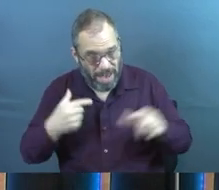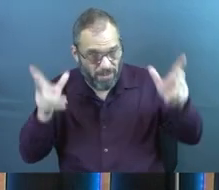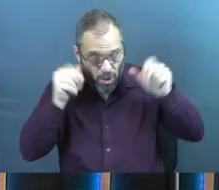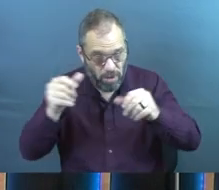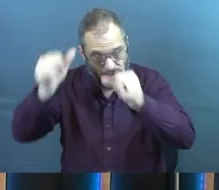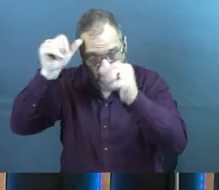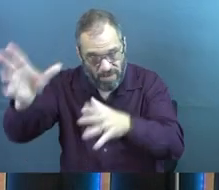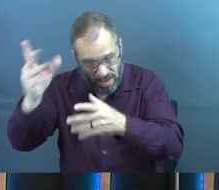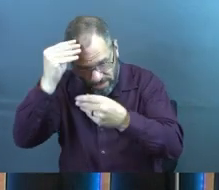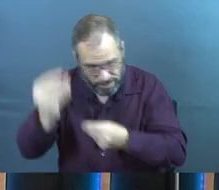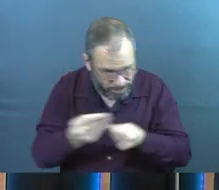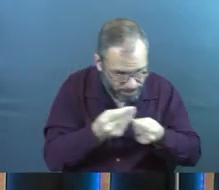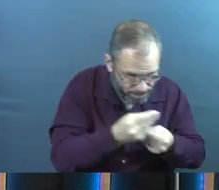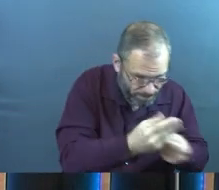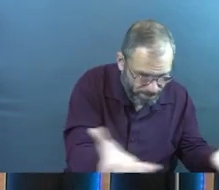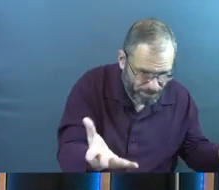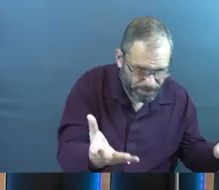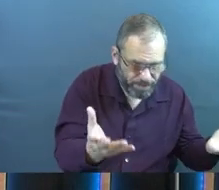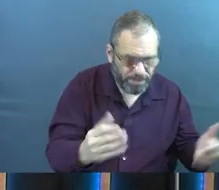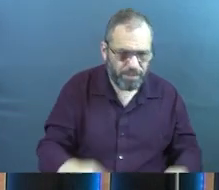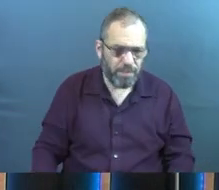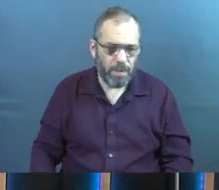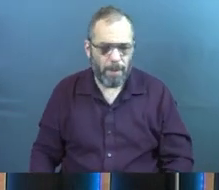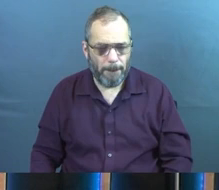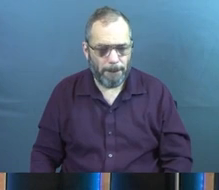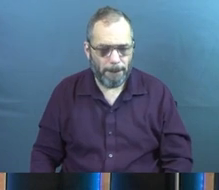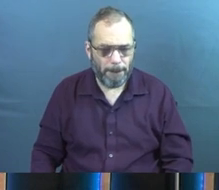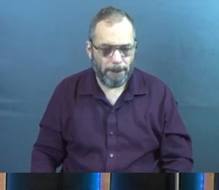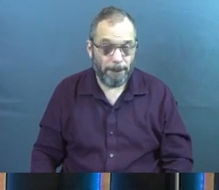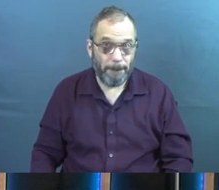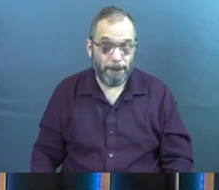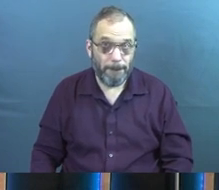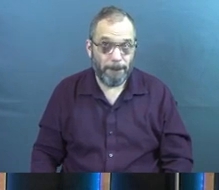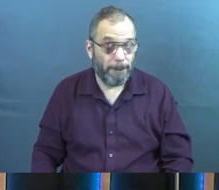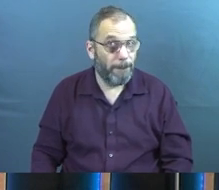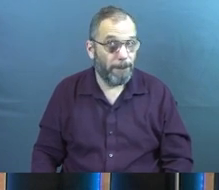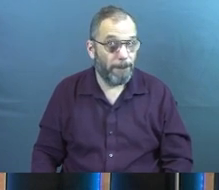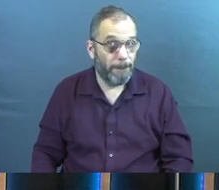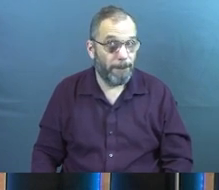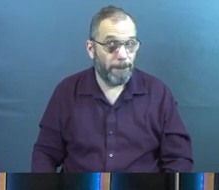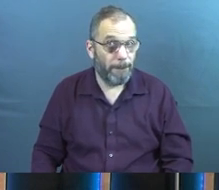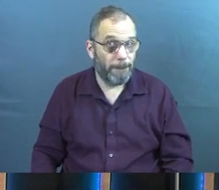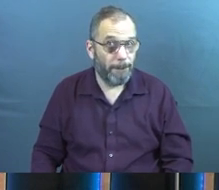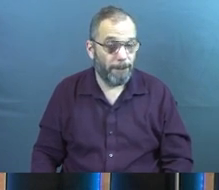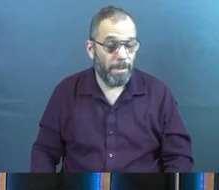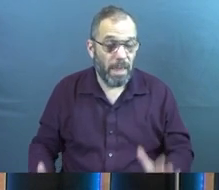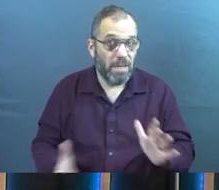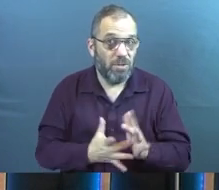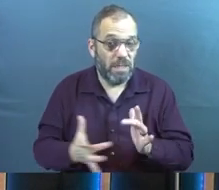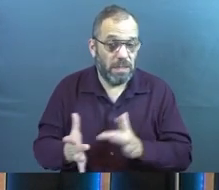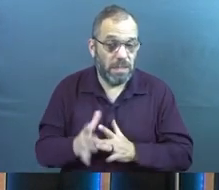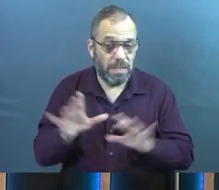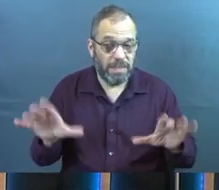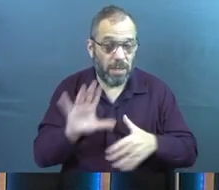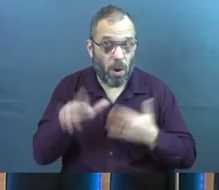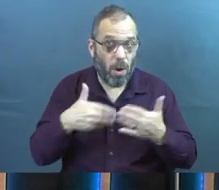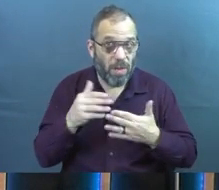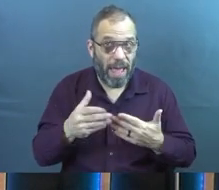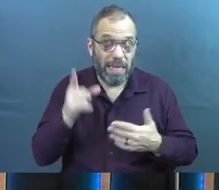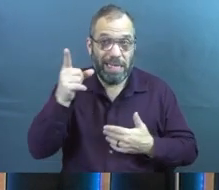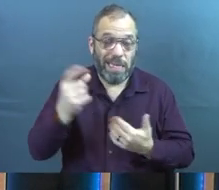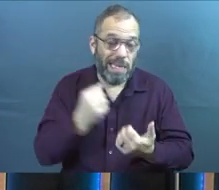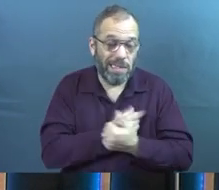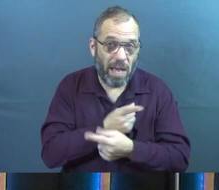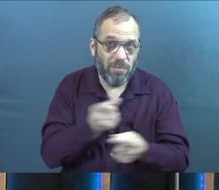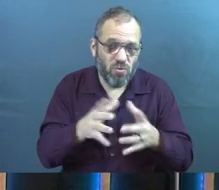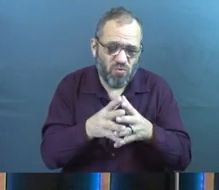have heard from my Father, I have made known to you." Jesus did what he did because he loves us. He loves